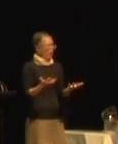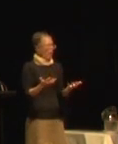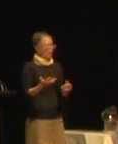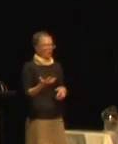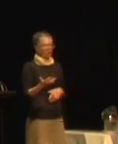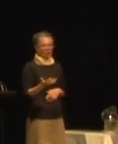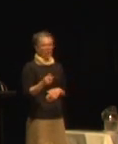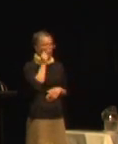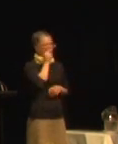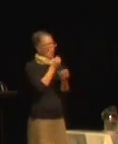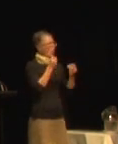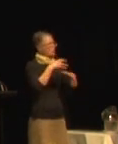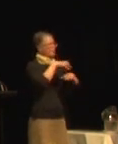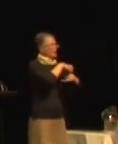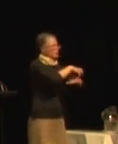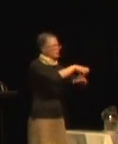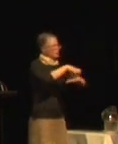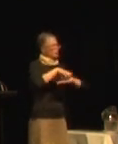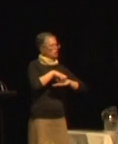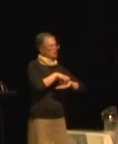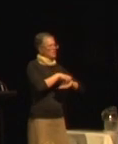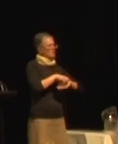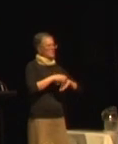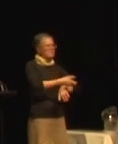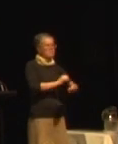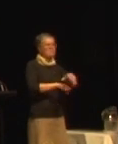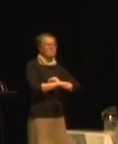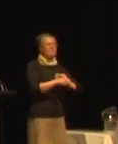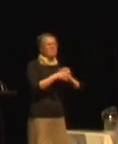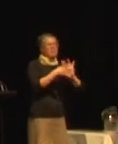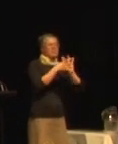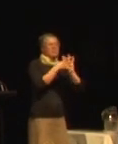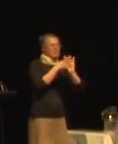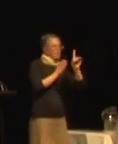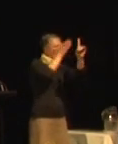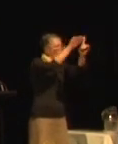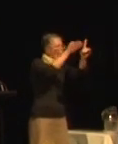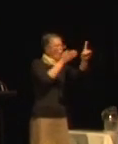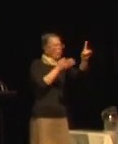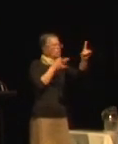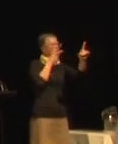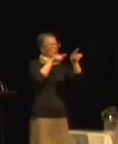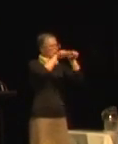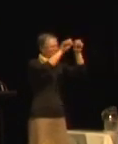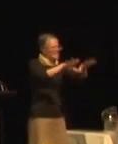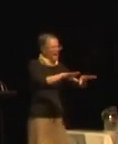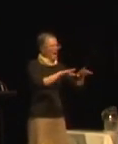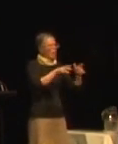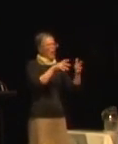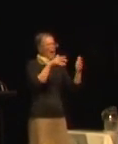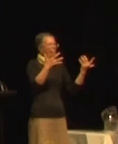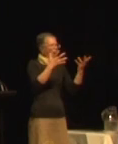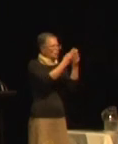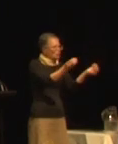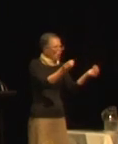educators, decide how recipients of engagement should act, and they build a